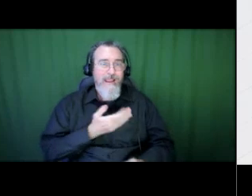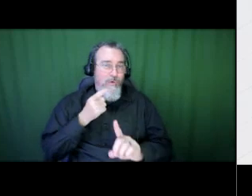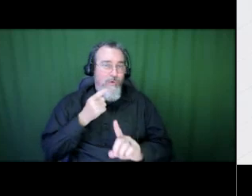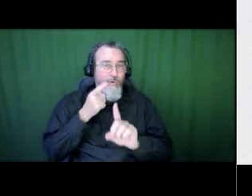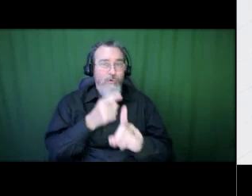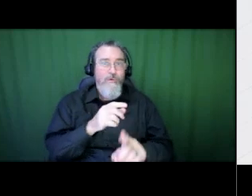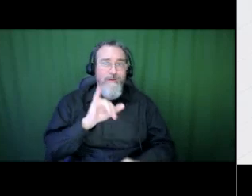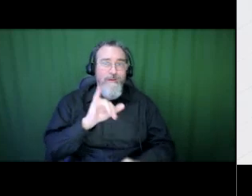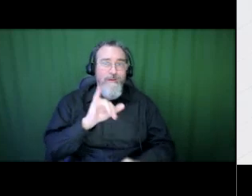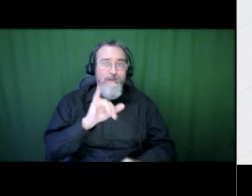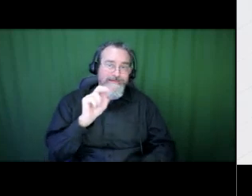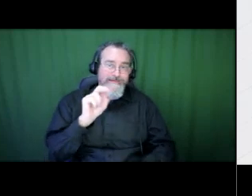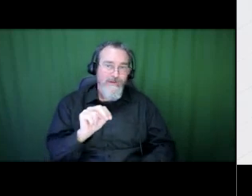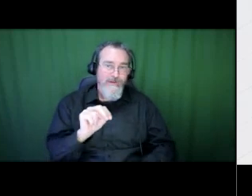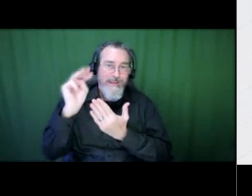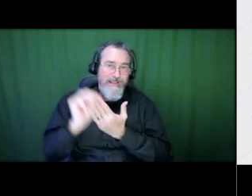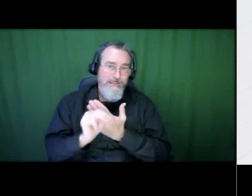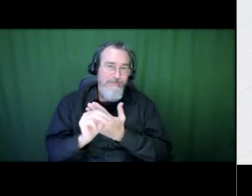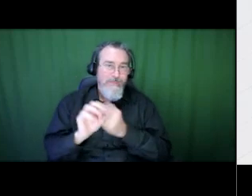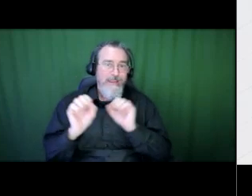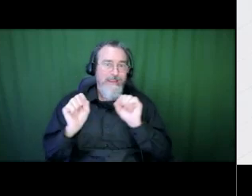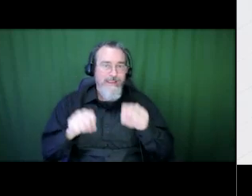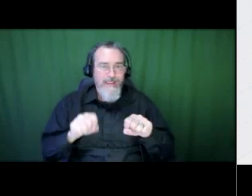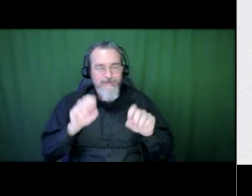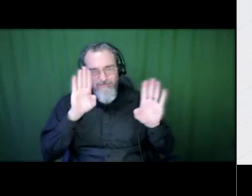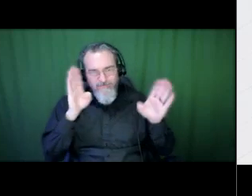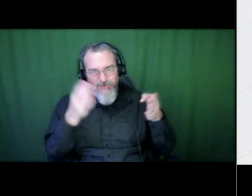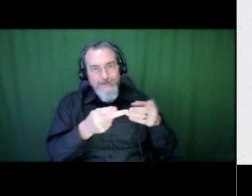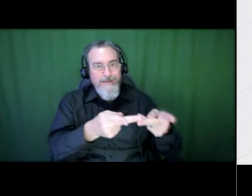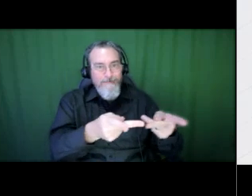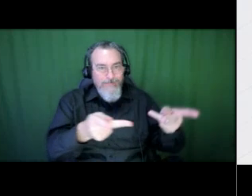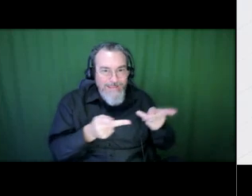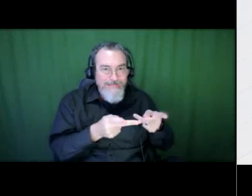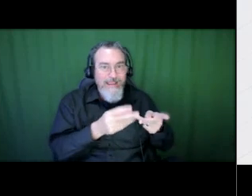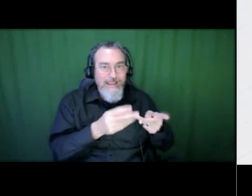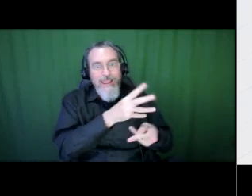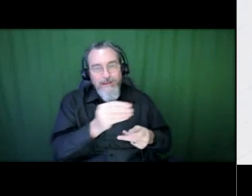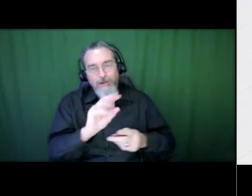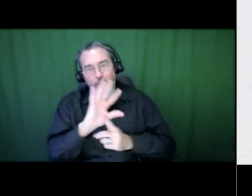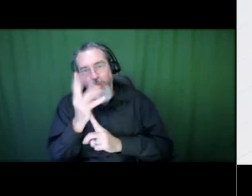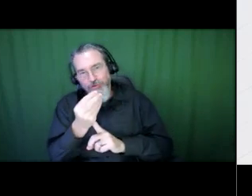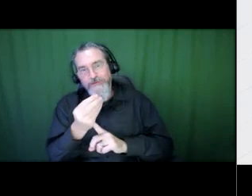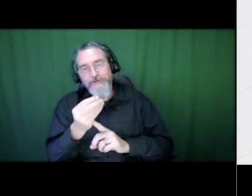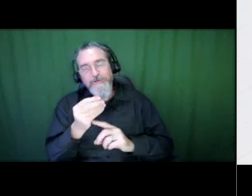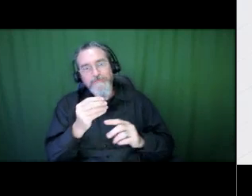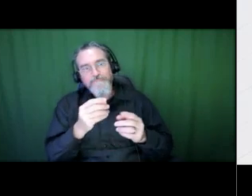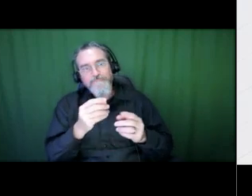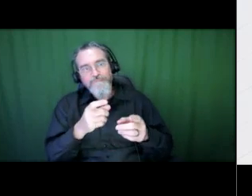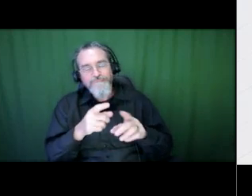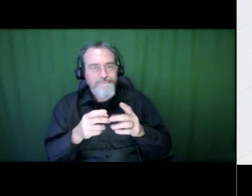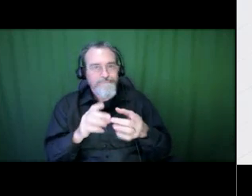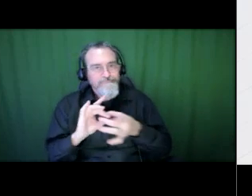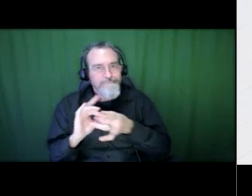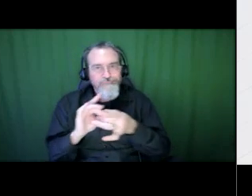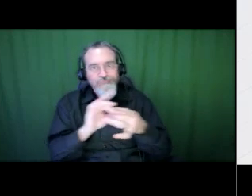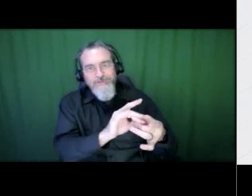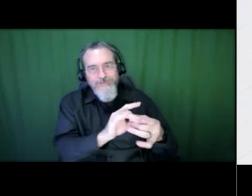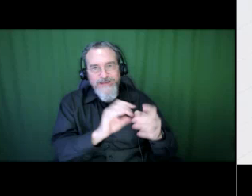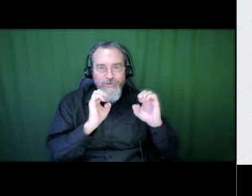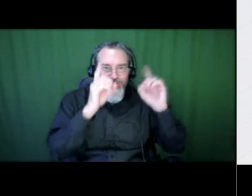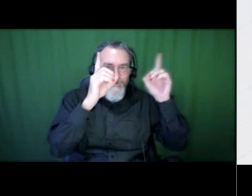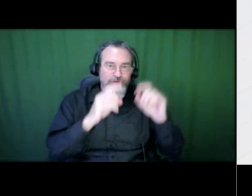on place-based and culturally relevant education to be inclusive of the unique cultures represented by the partnership regions. Curriculum goals and objectives